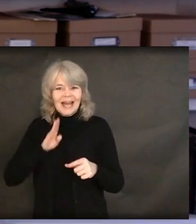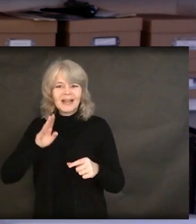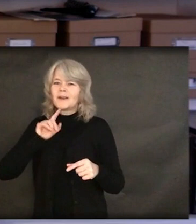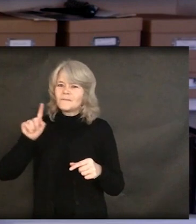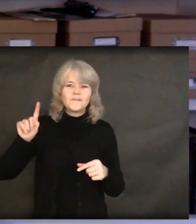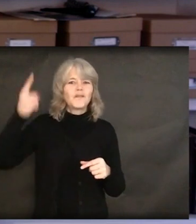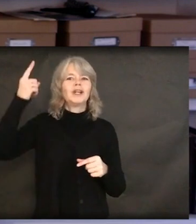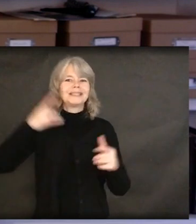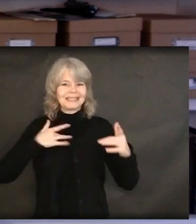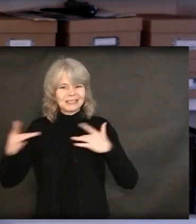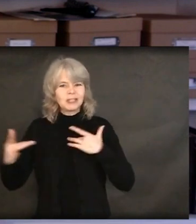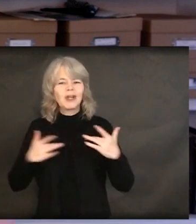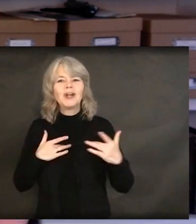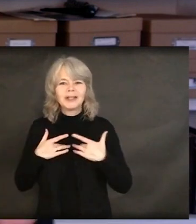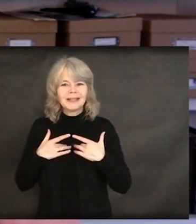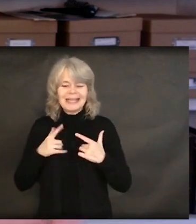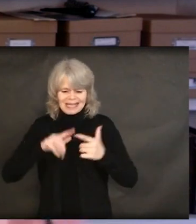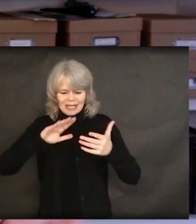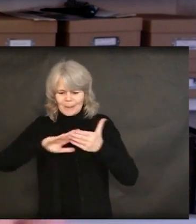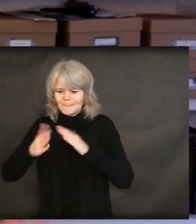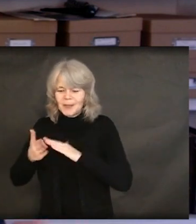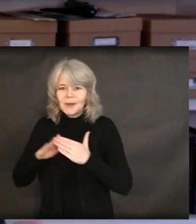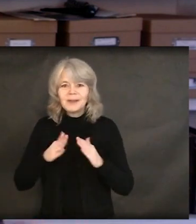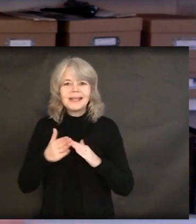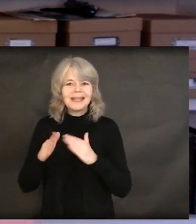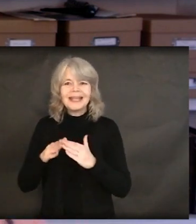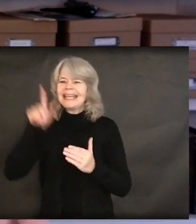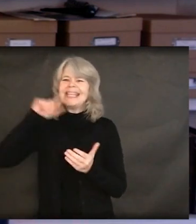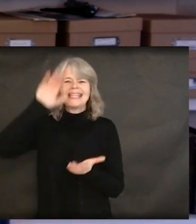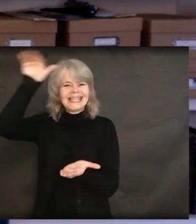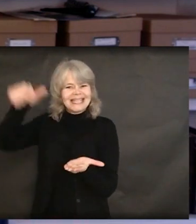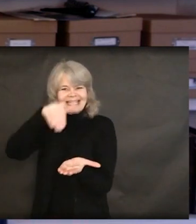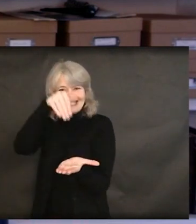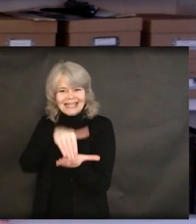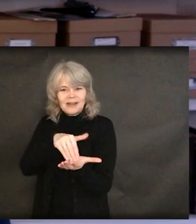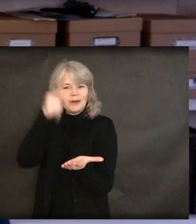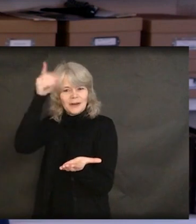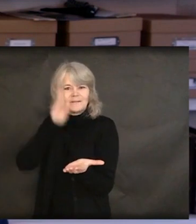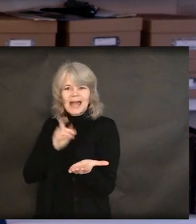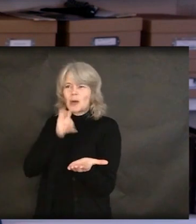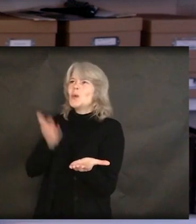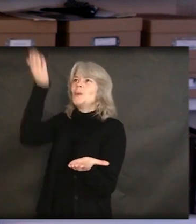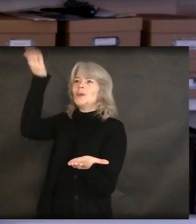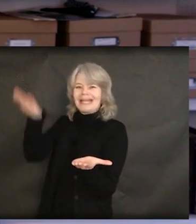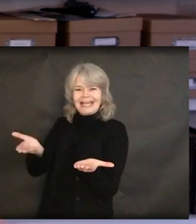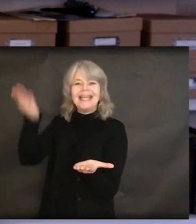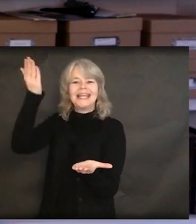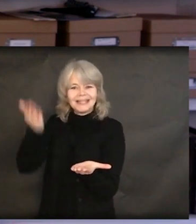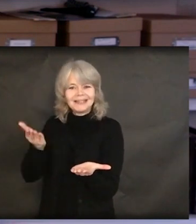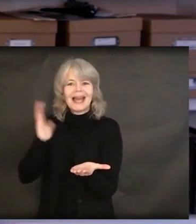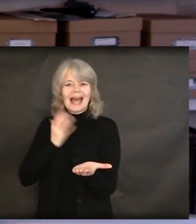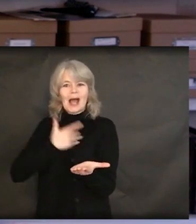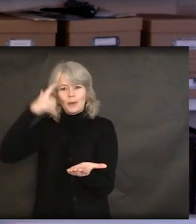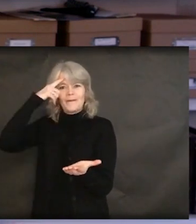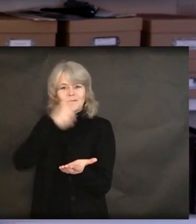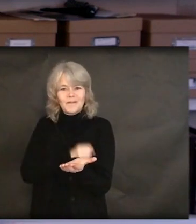God or for our faith. Community is at the center of God's character and thus